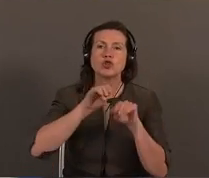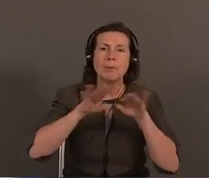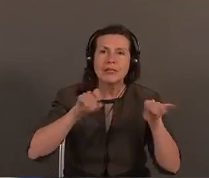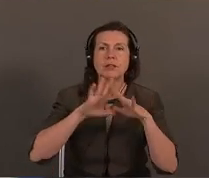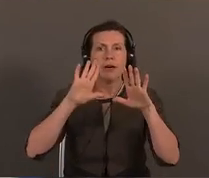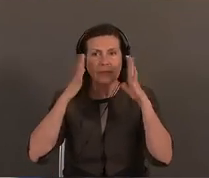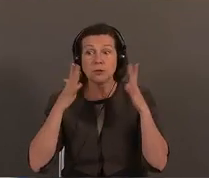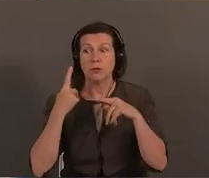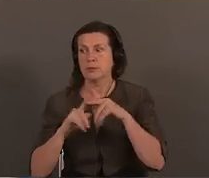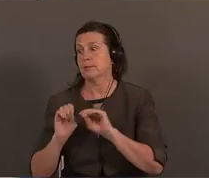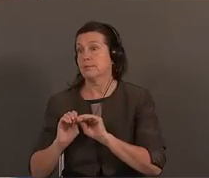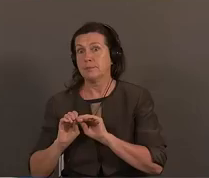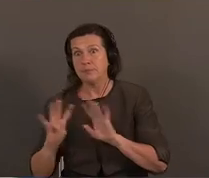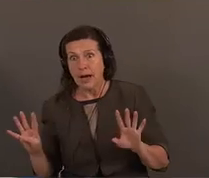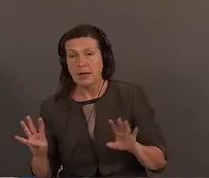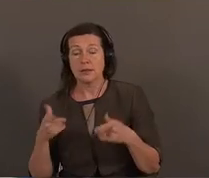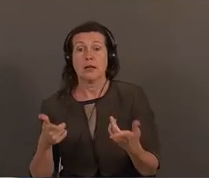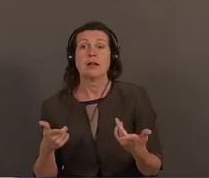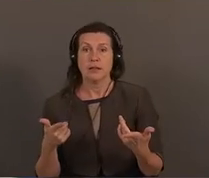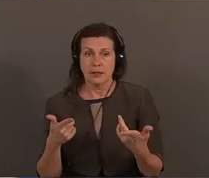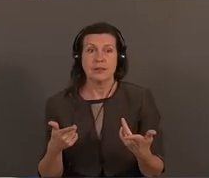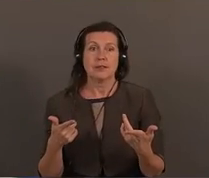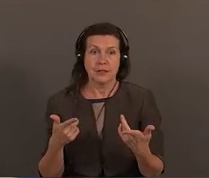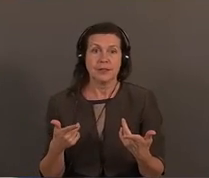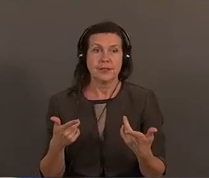let's not hide it, during the years, I mean,